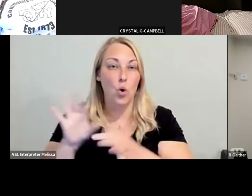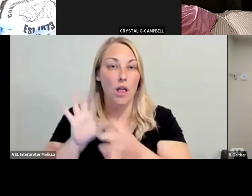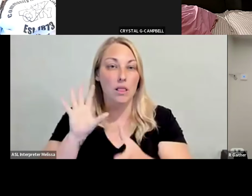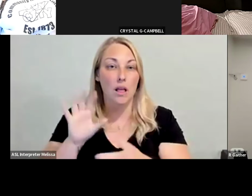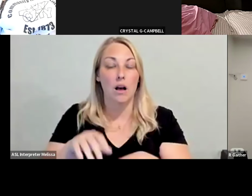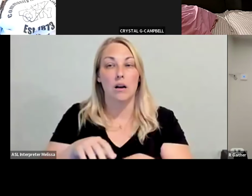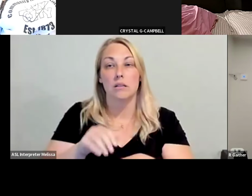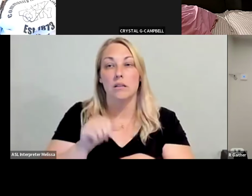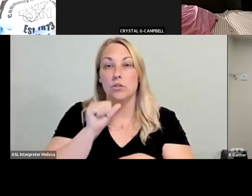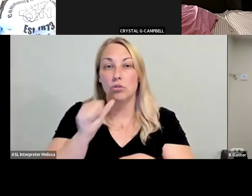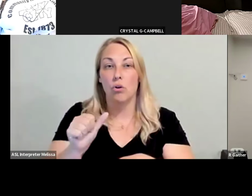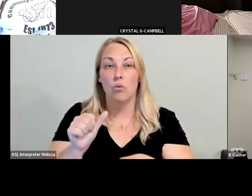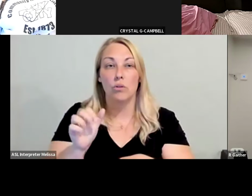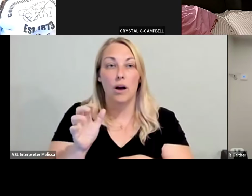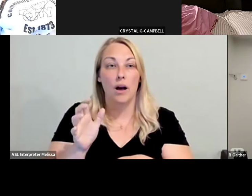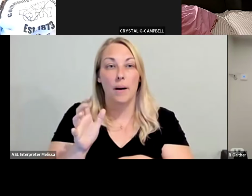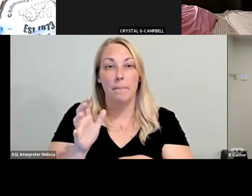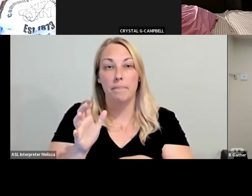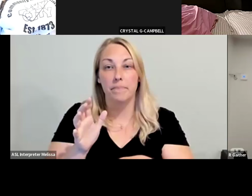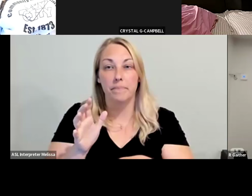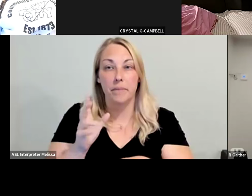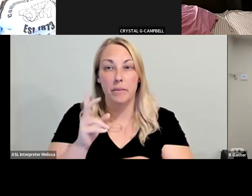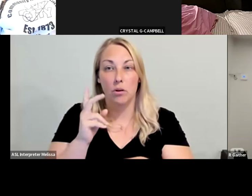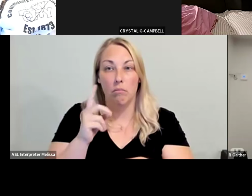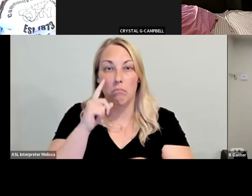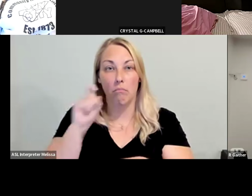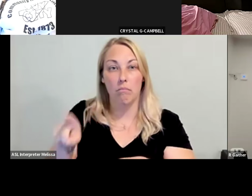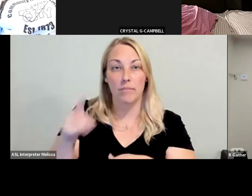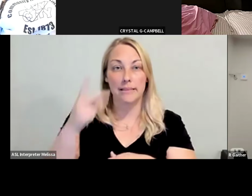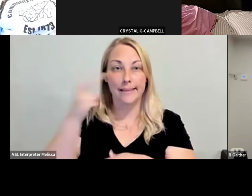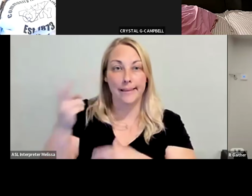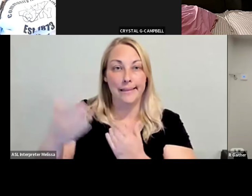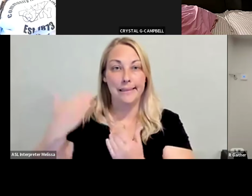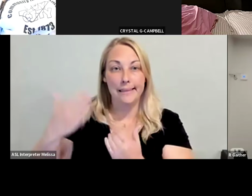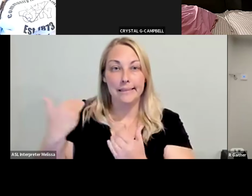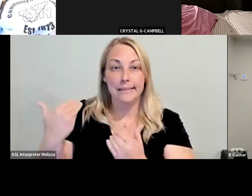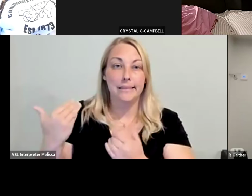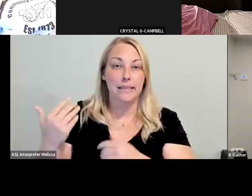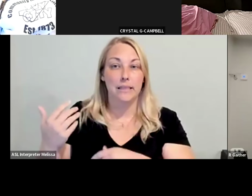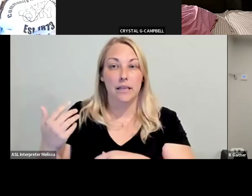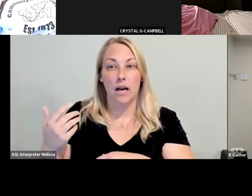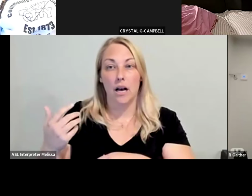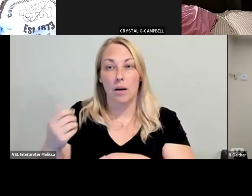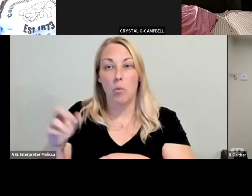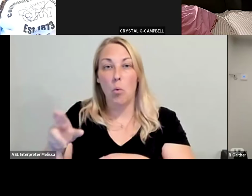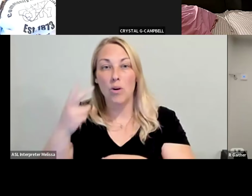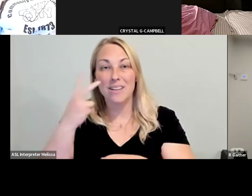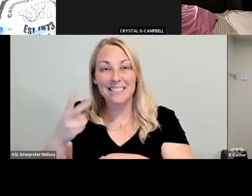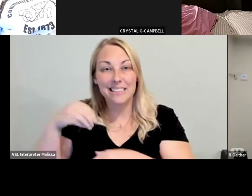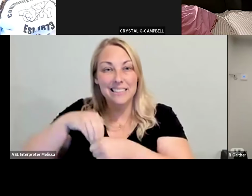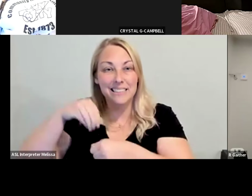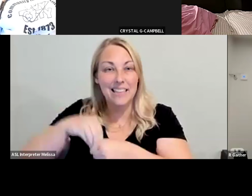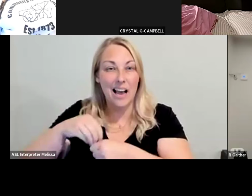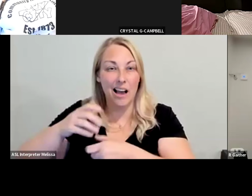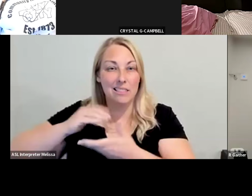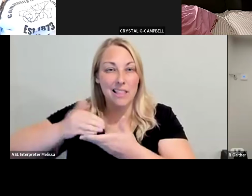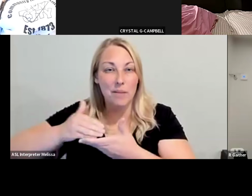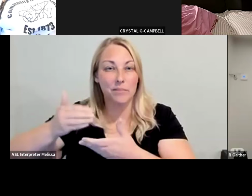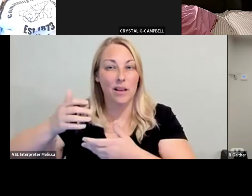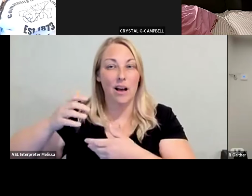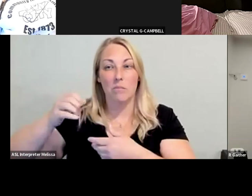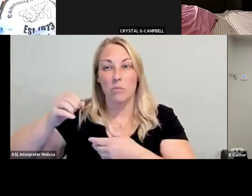to see, any kind of eye candy for people to come up to the car, break the window, grab it and go. It's one of the biggest pet